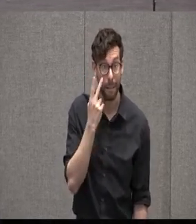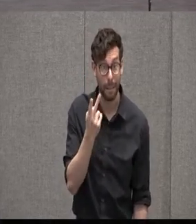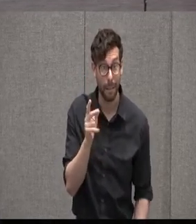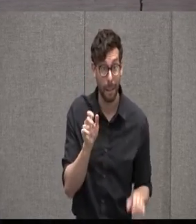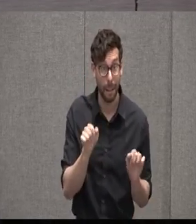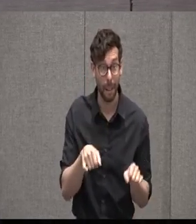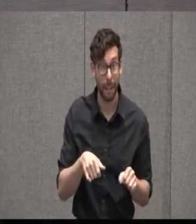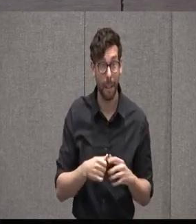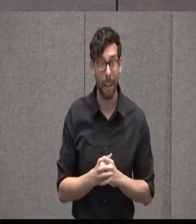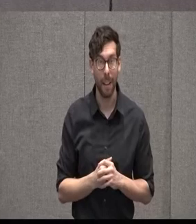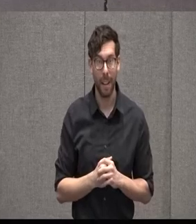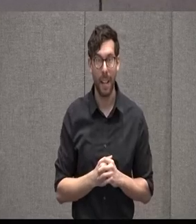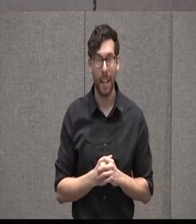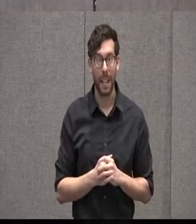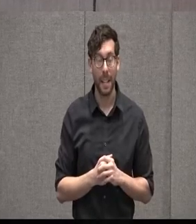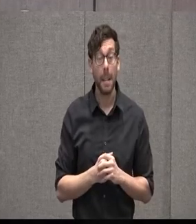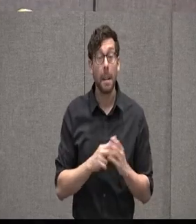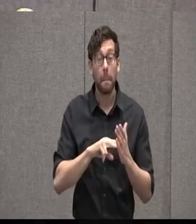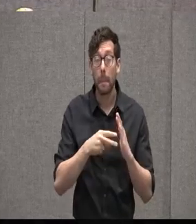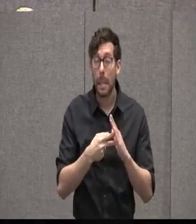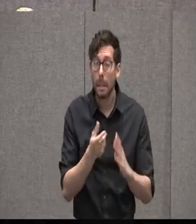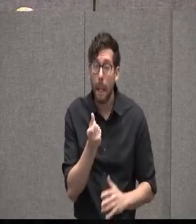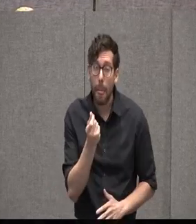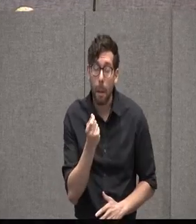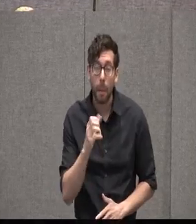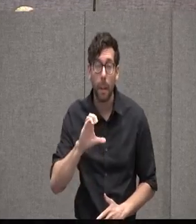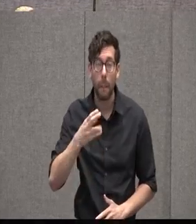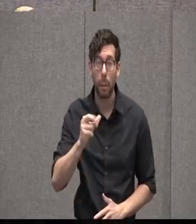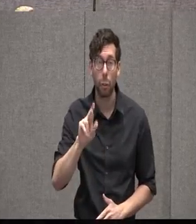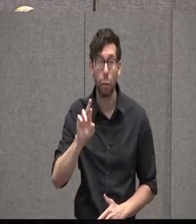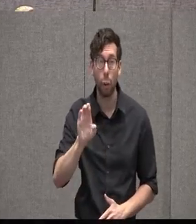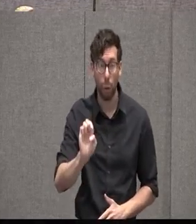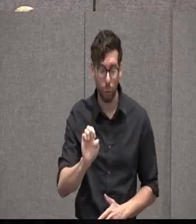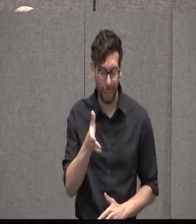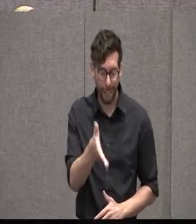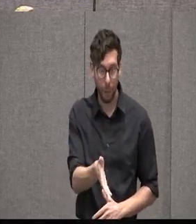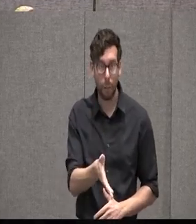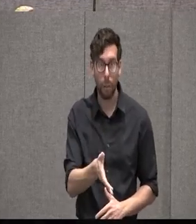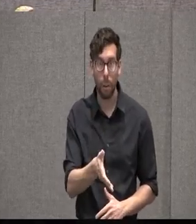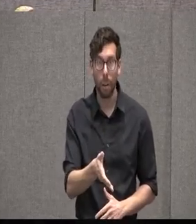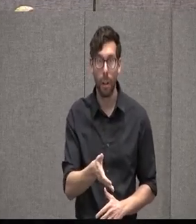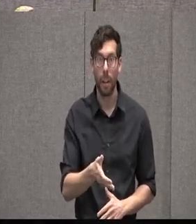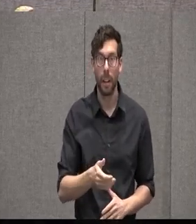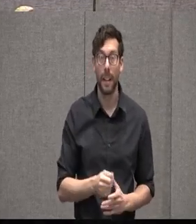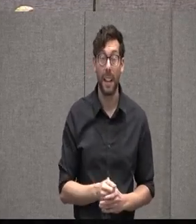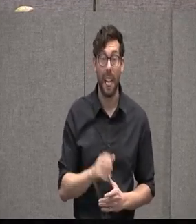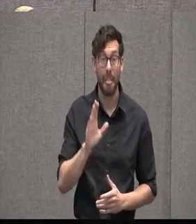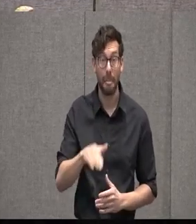Well, there's a little bit of charge there. Can I start to roll this?